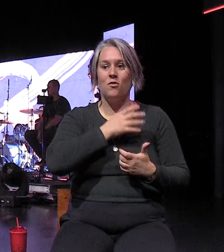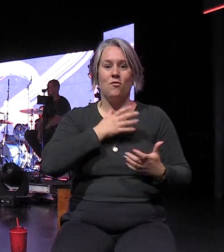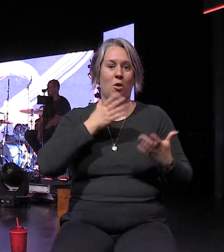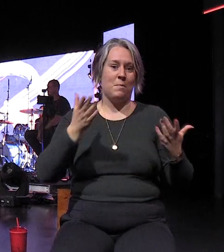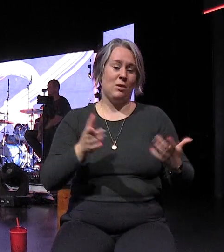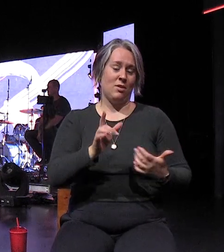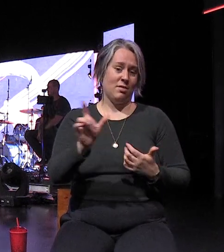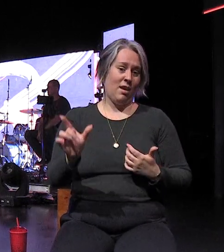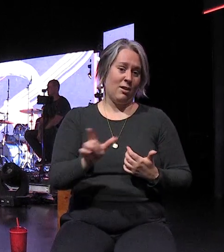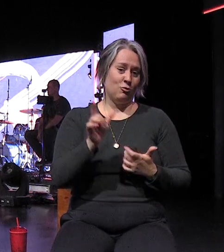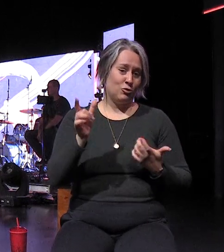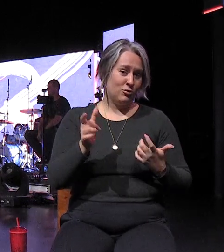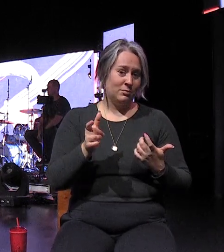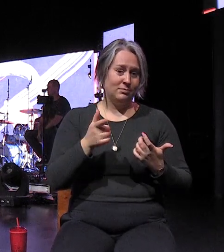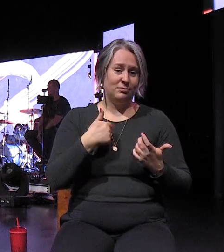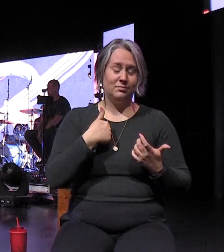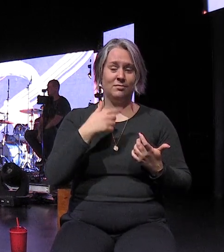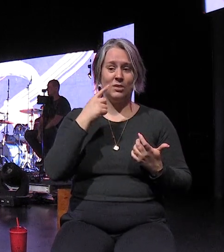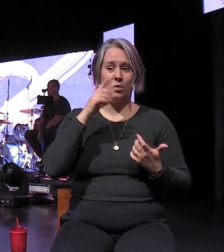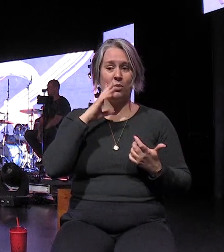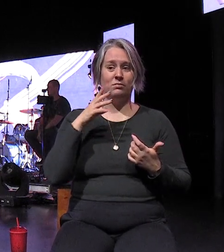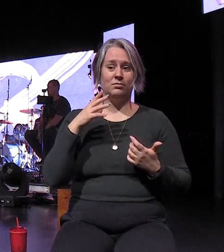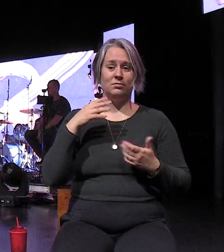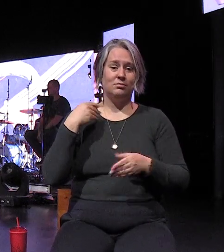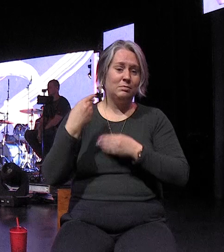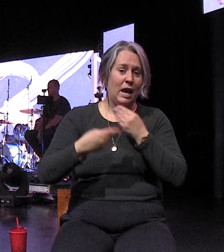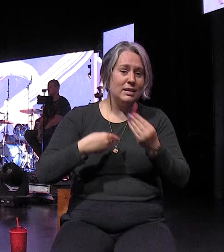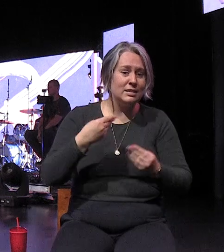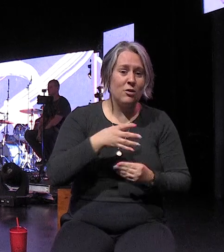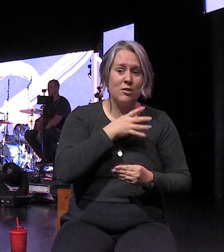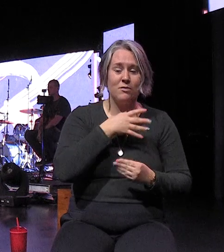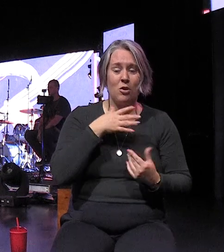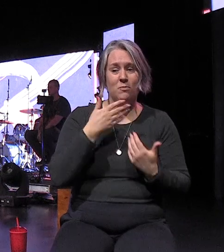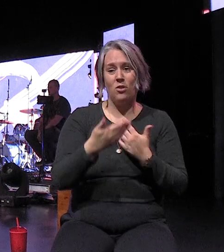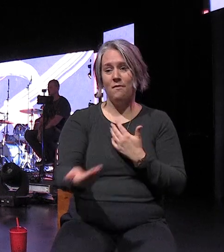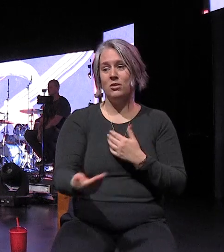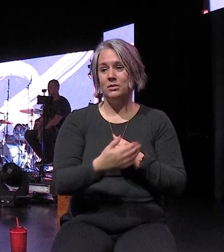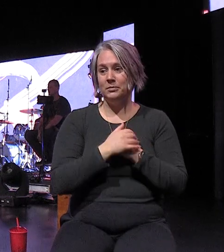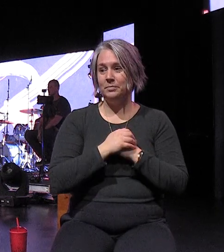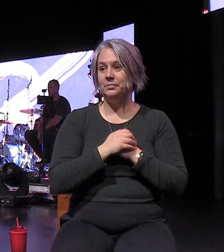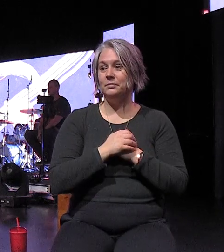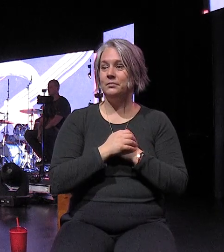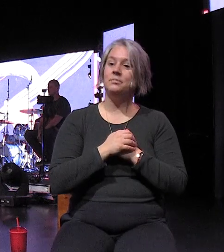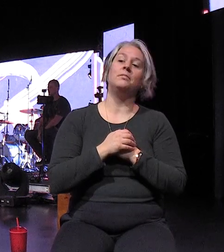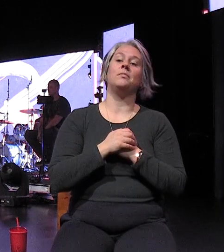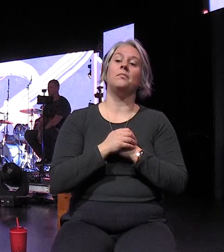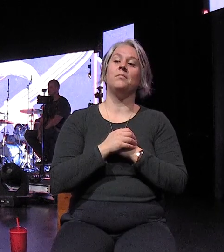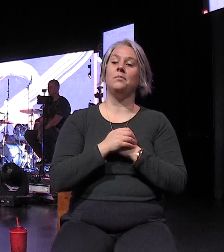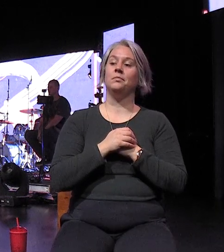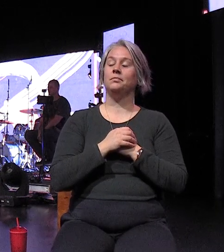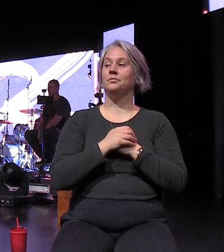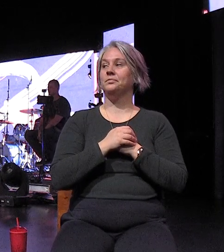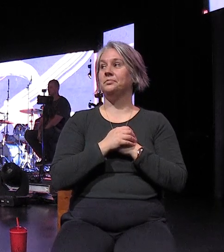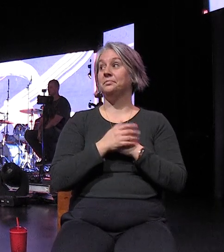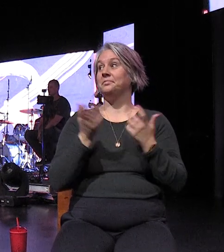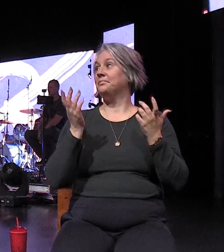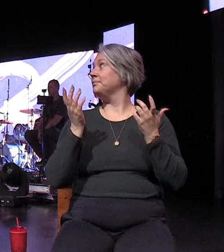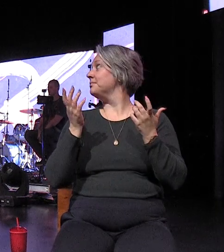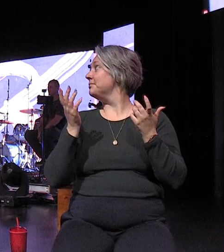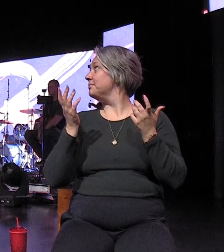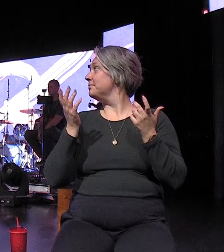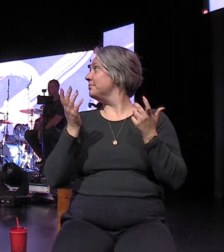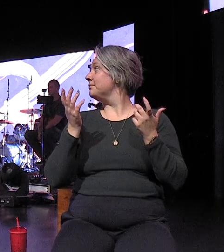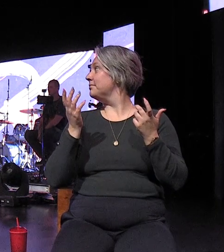And sixth generation would have been on the farm. See that. I don't know. What do you think? We